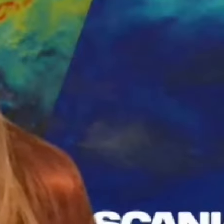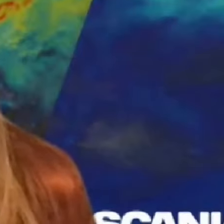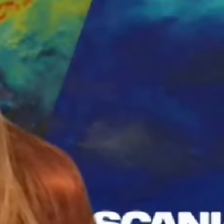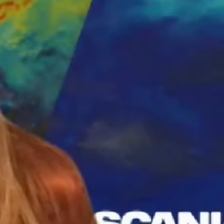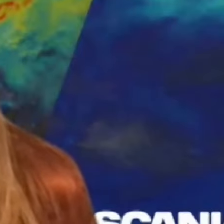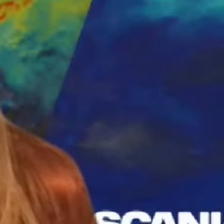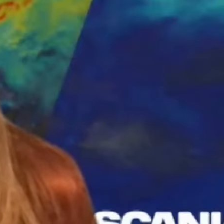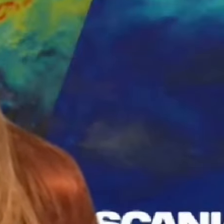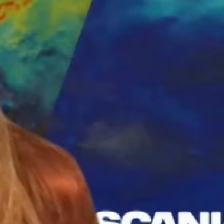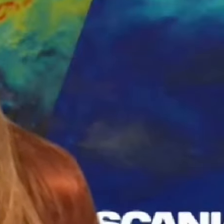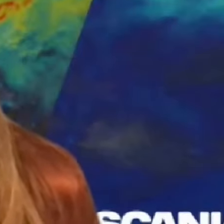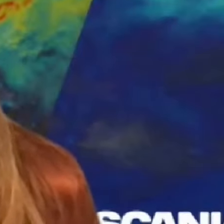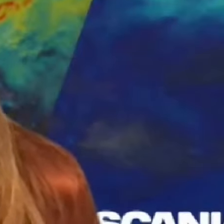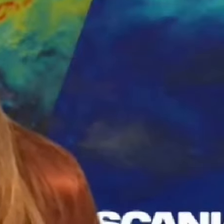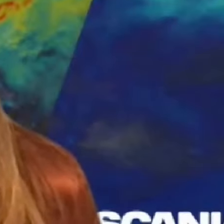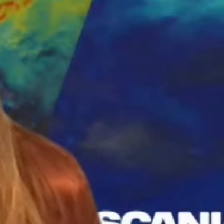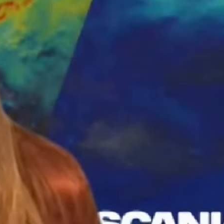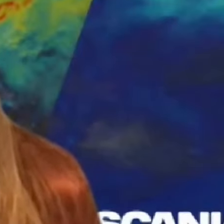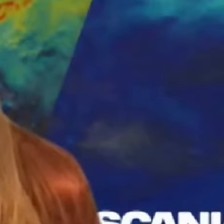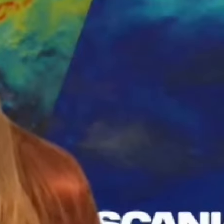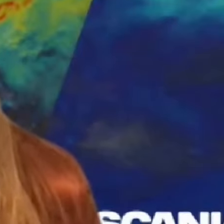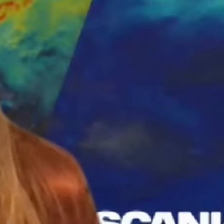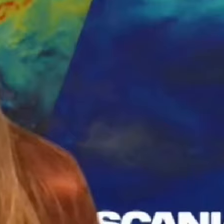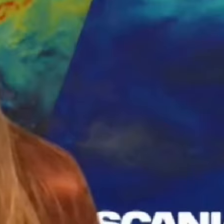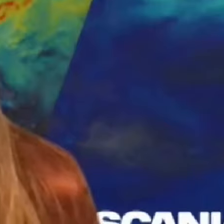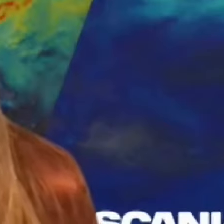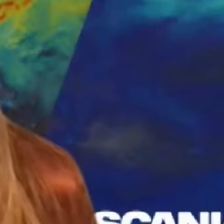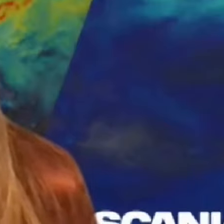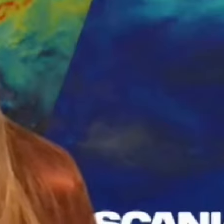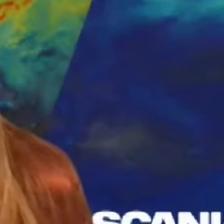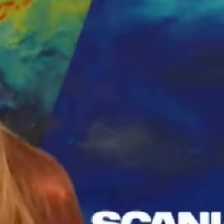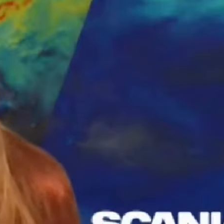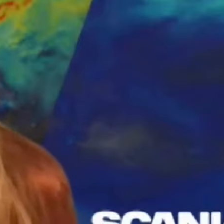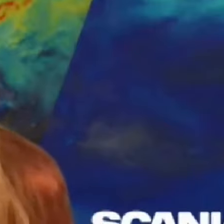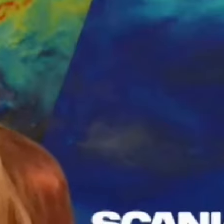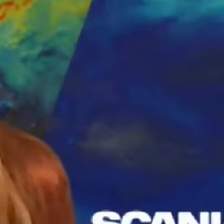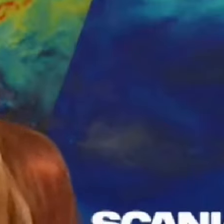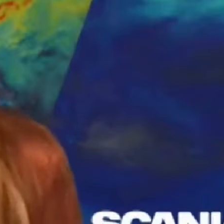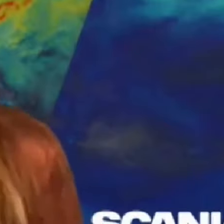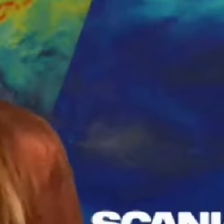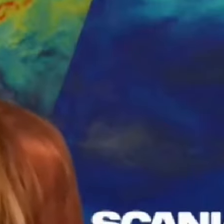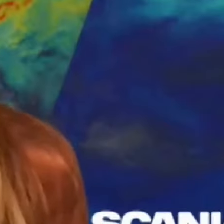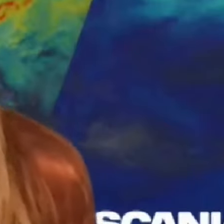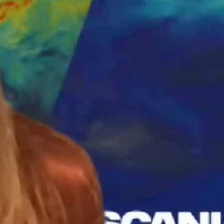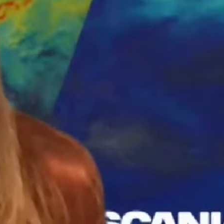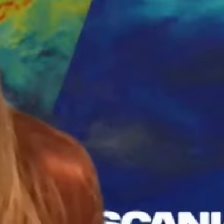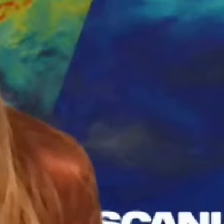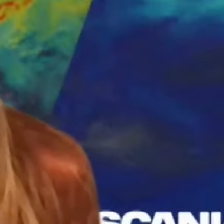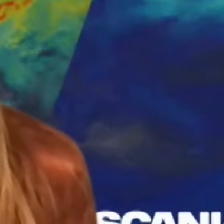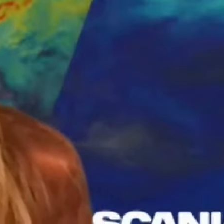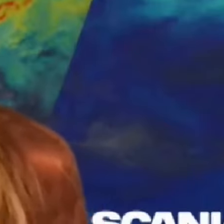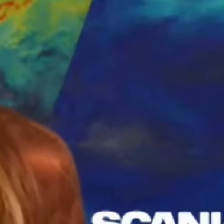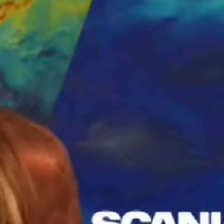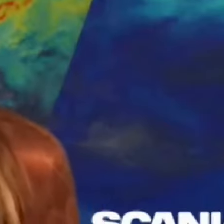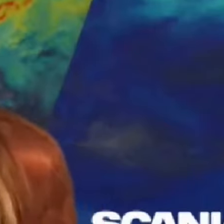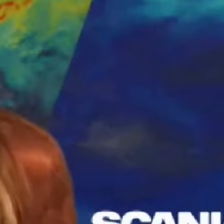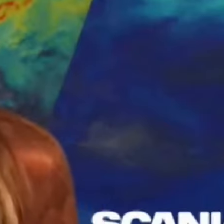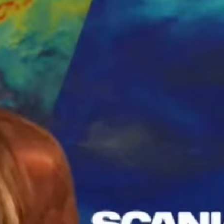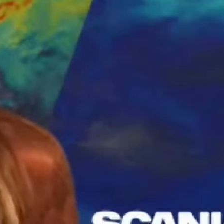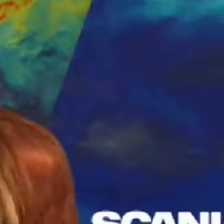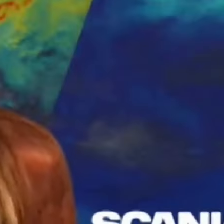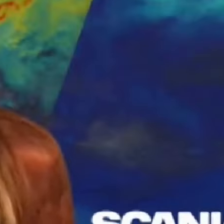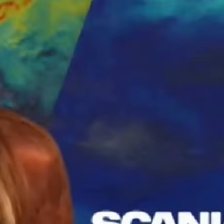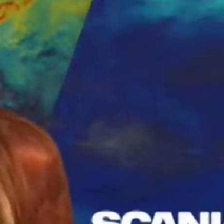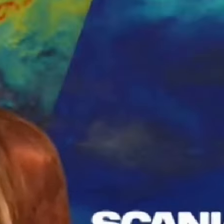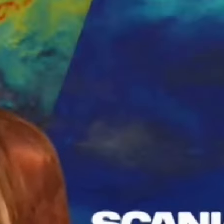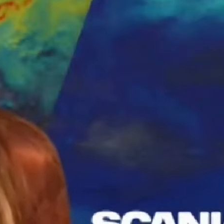they have a, they prize nature almost like a religion. So there's a great appreciation for